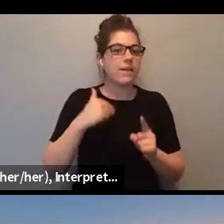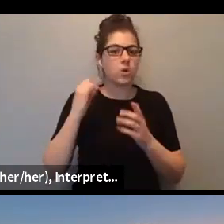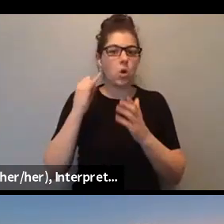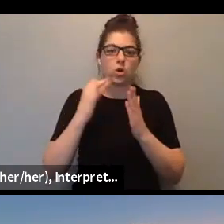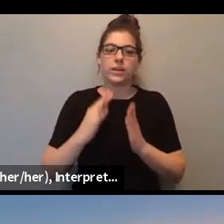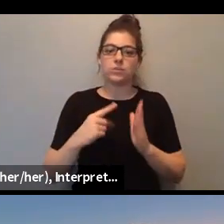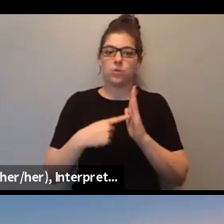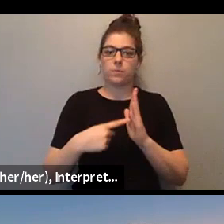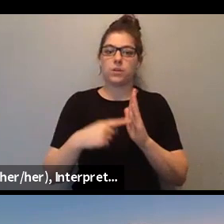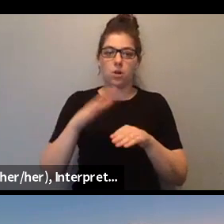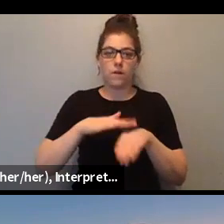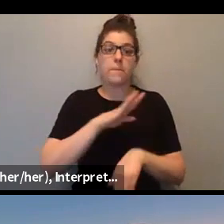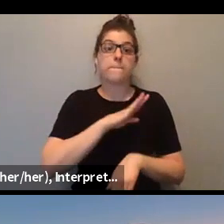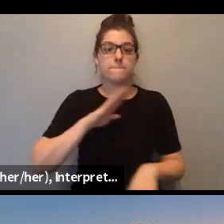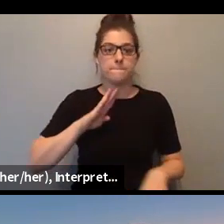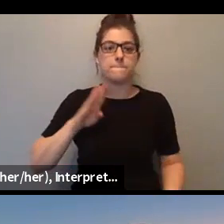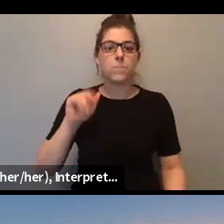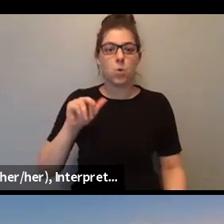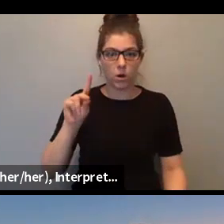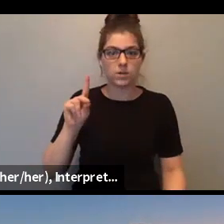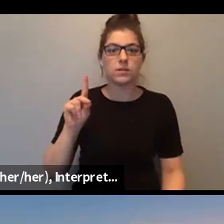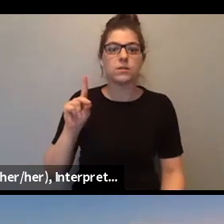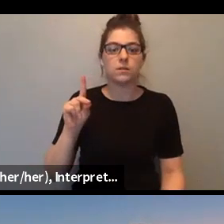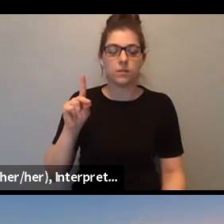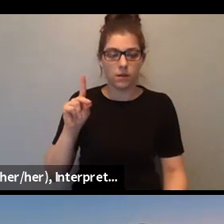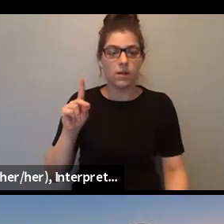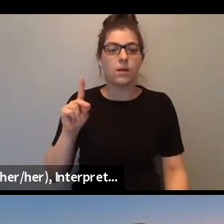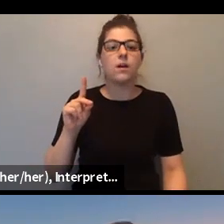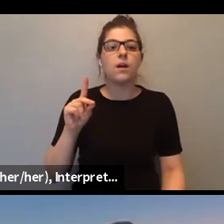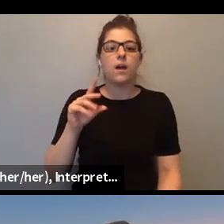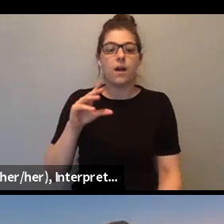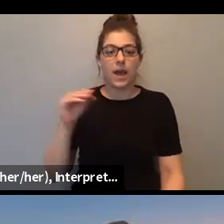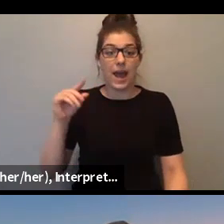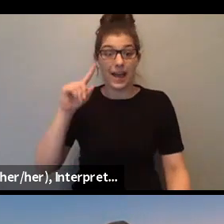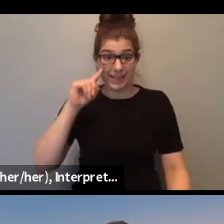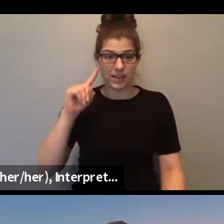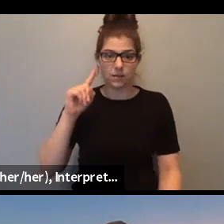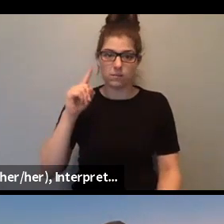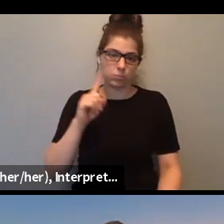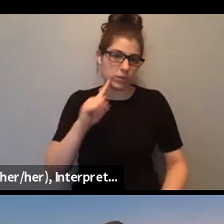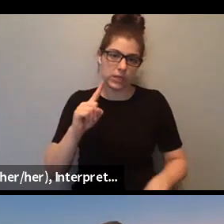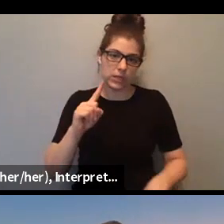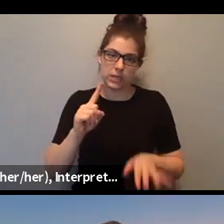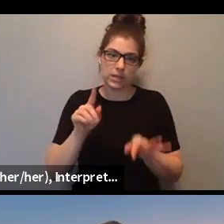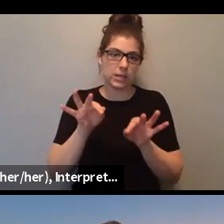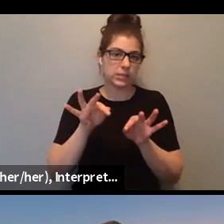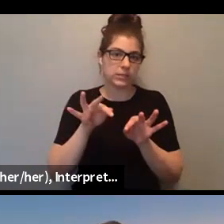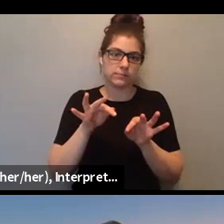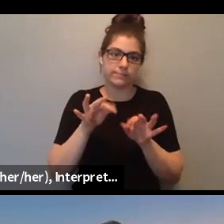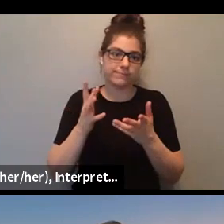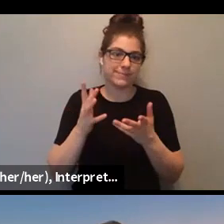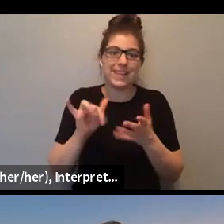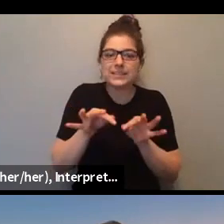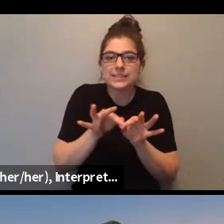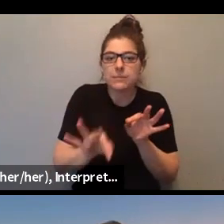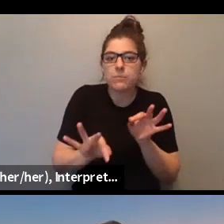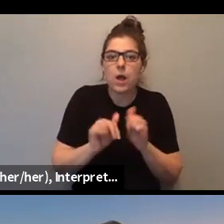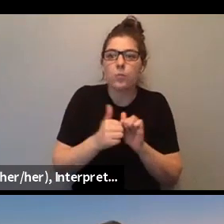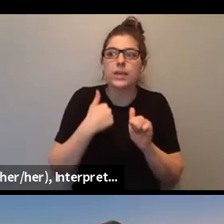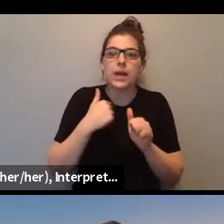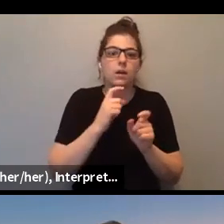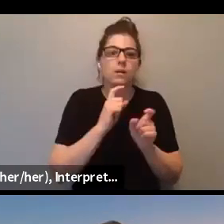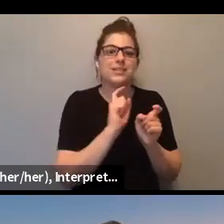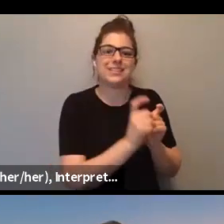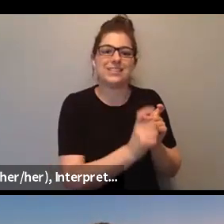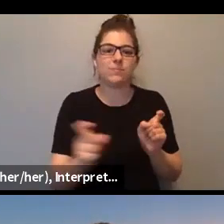board. So that's, you know, one of the, I think, very simple ways that we can distribute power. You know, the